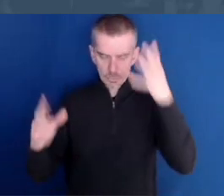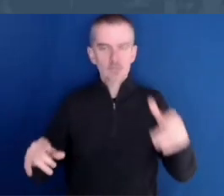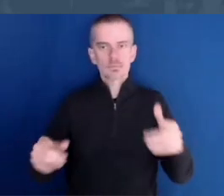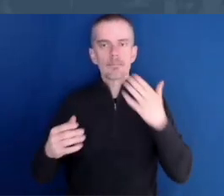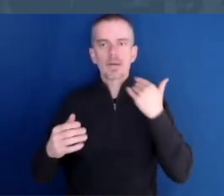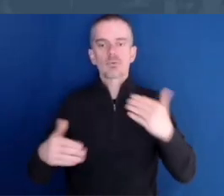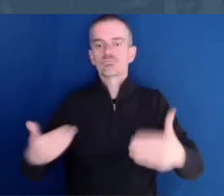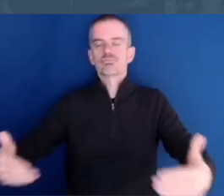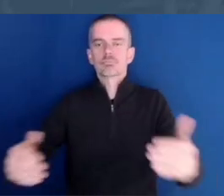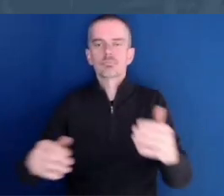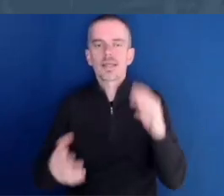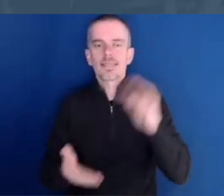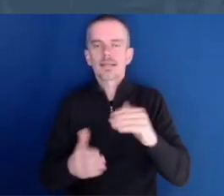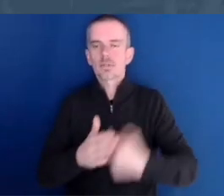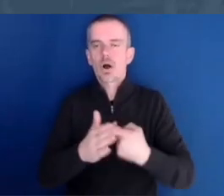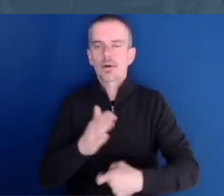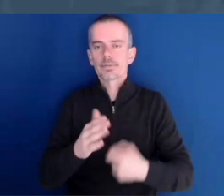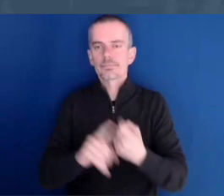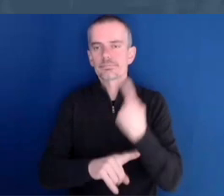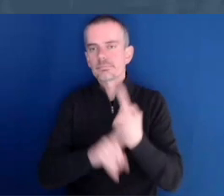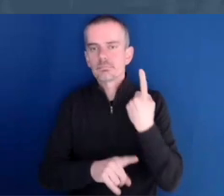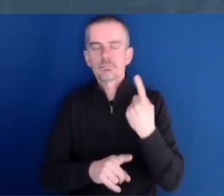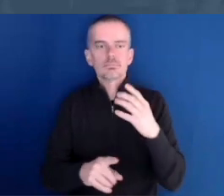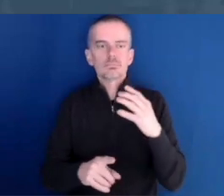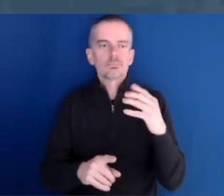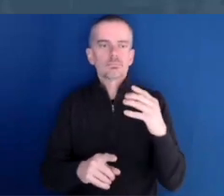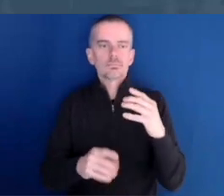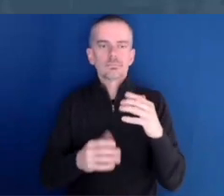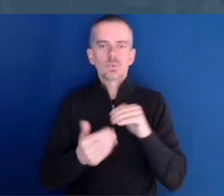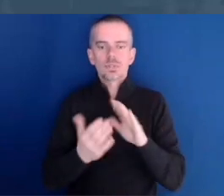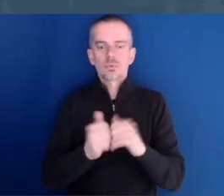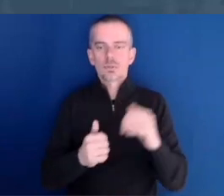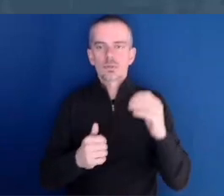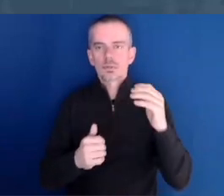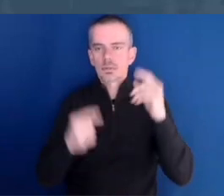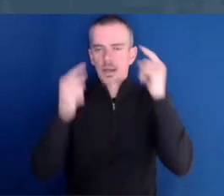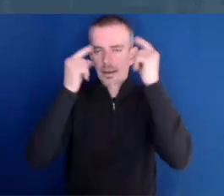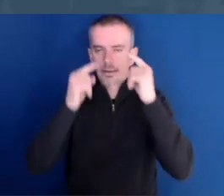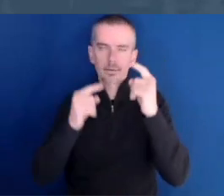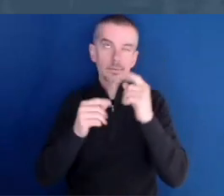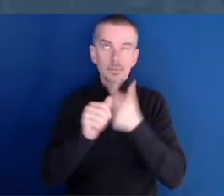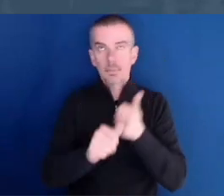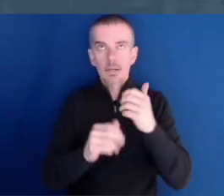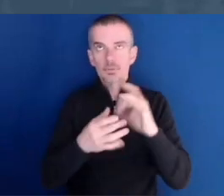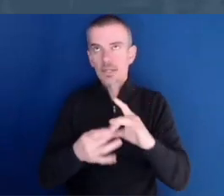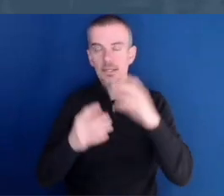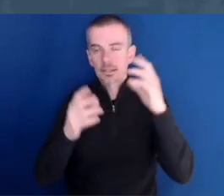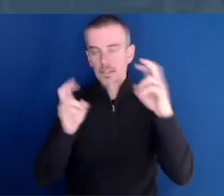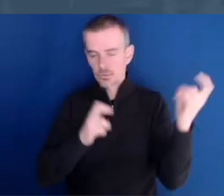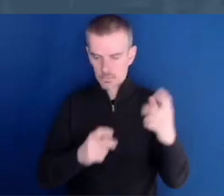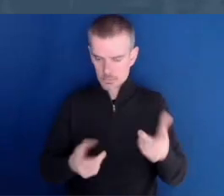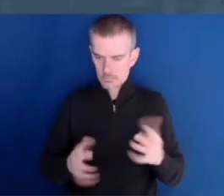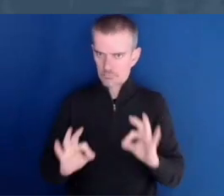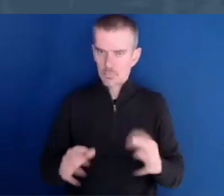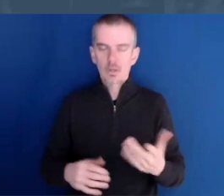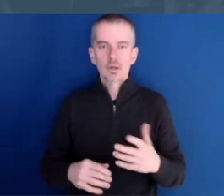the fewer costs that are involved in dealing with headaches, right? Compliance related issues, which also opens